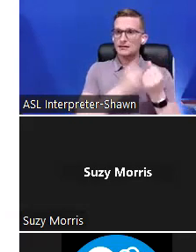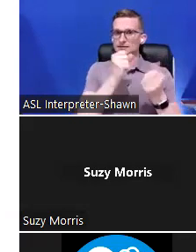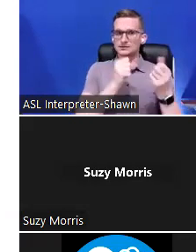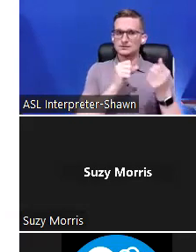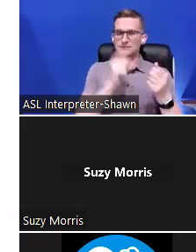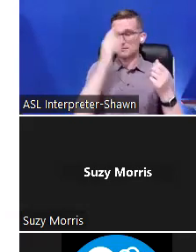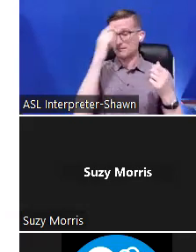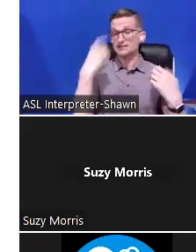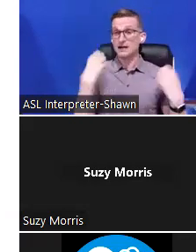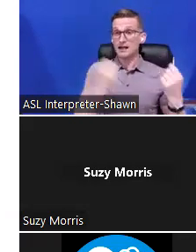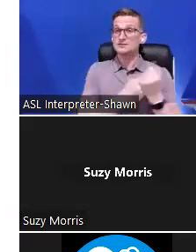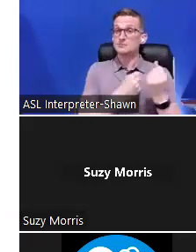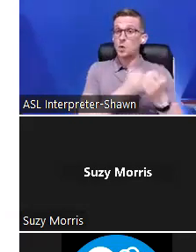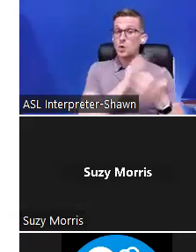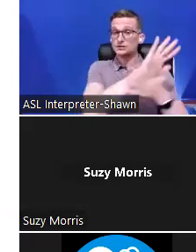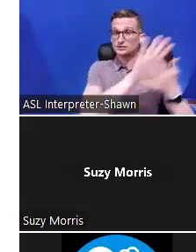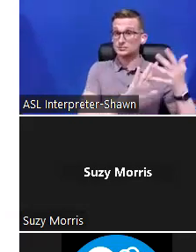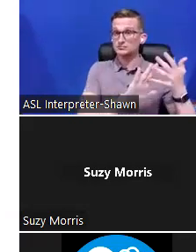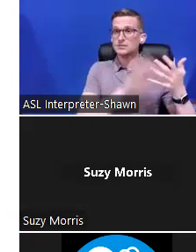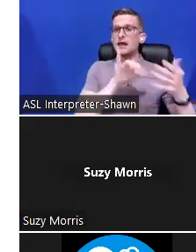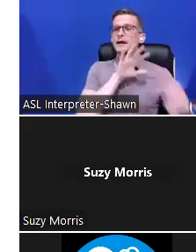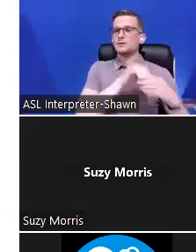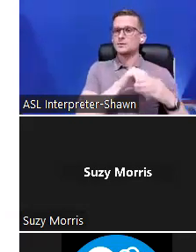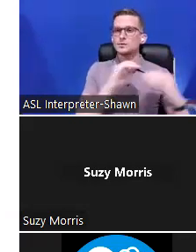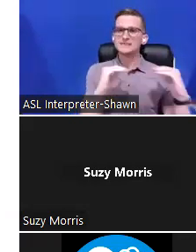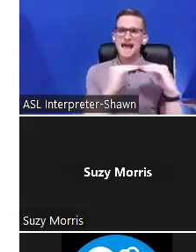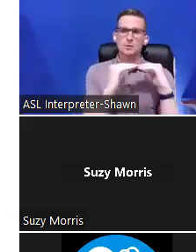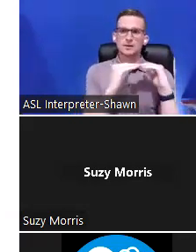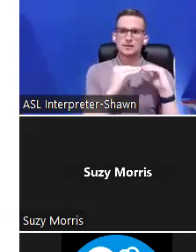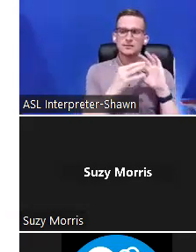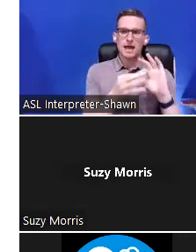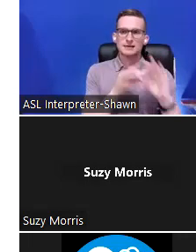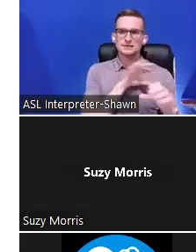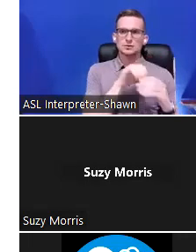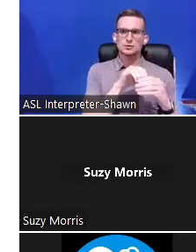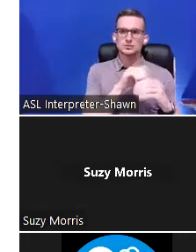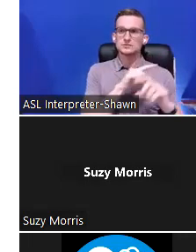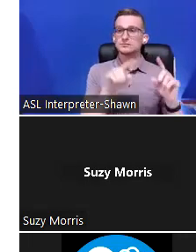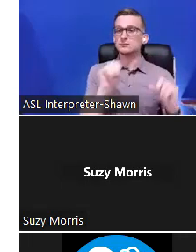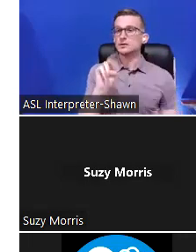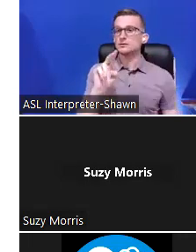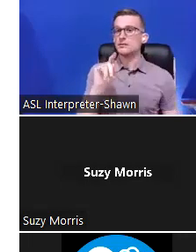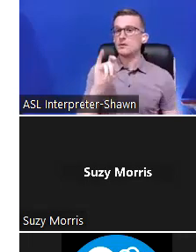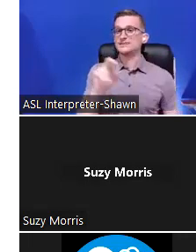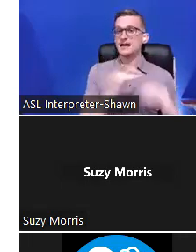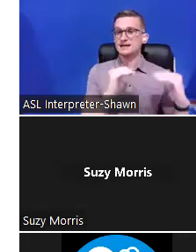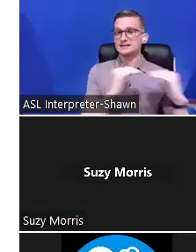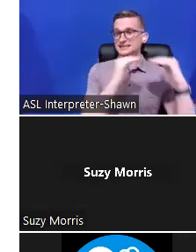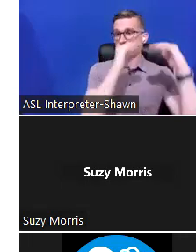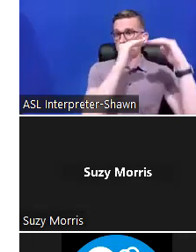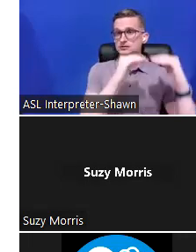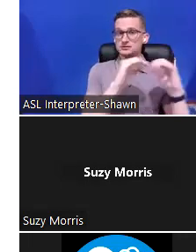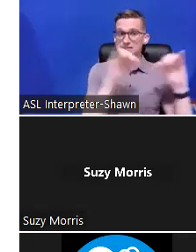equity-based inclusion. The multi-tiered system of support is really a comprehensive framework that